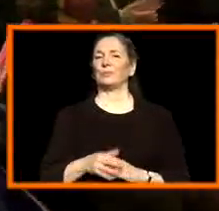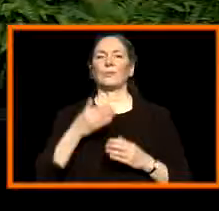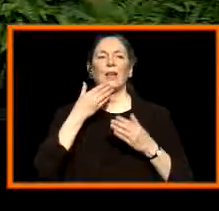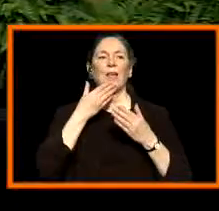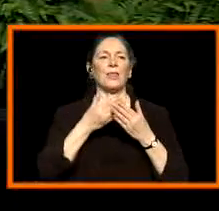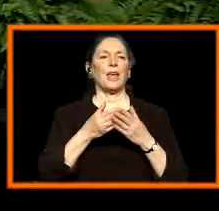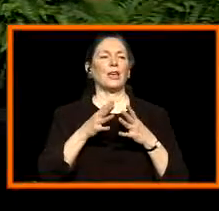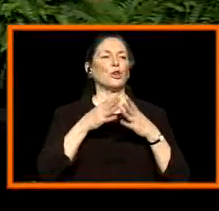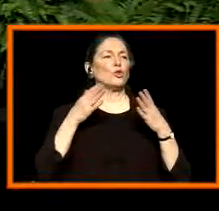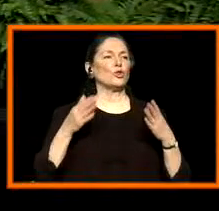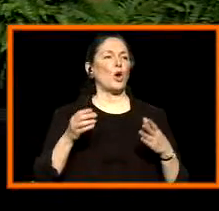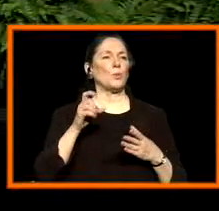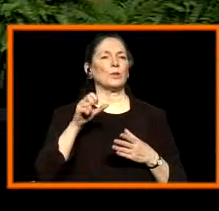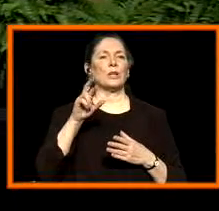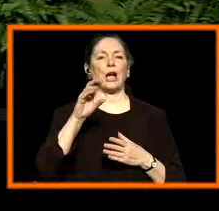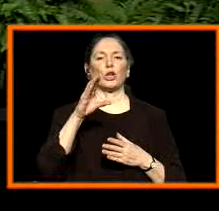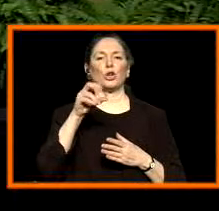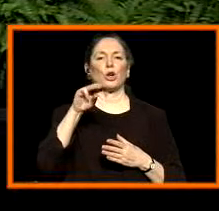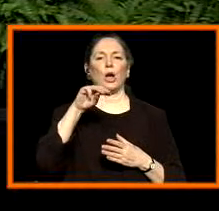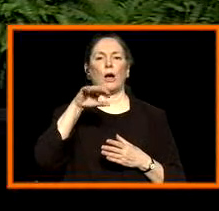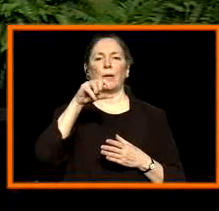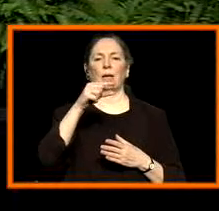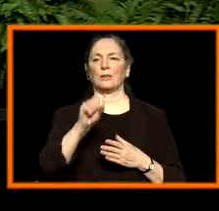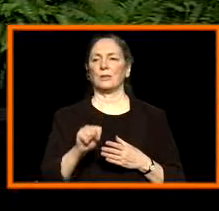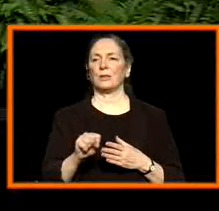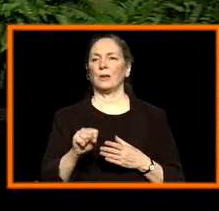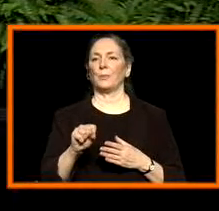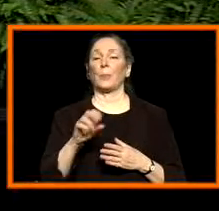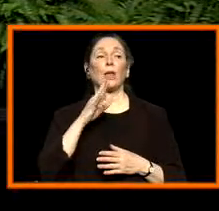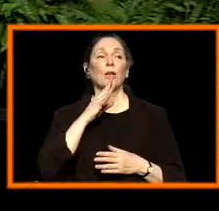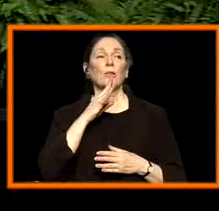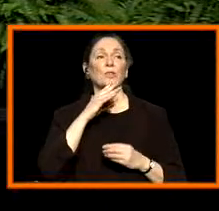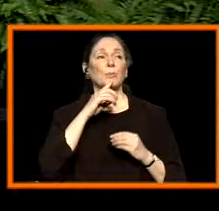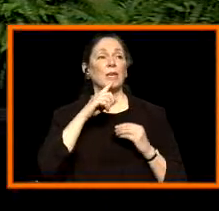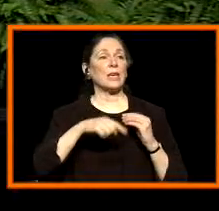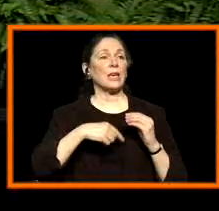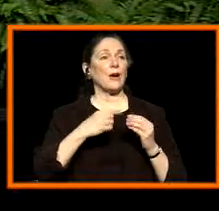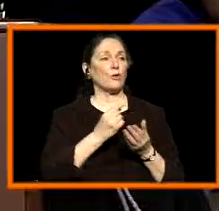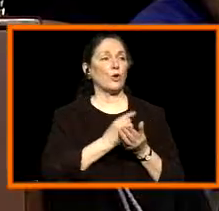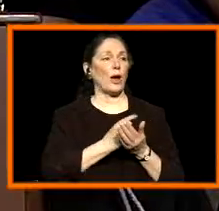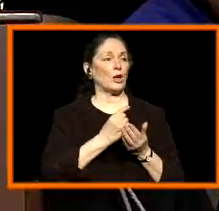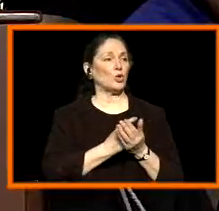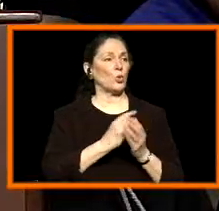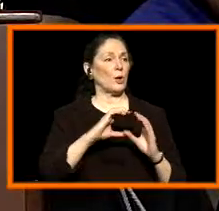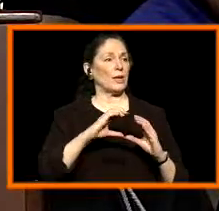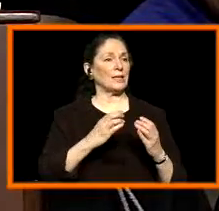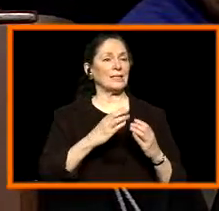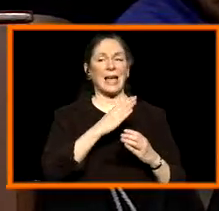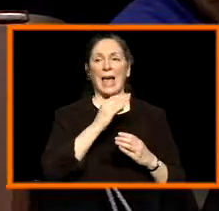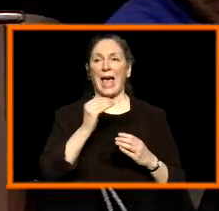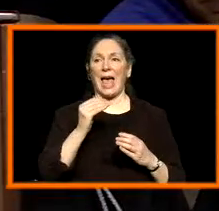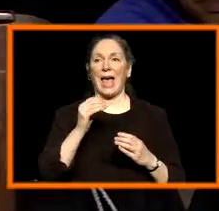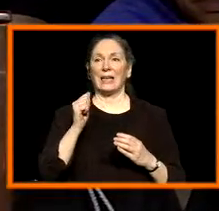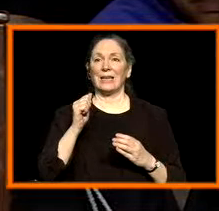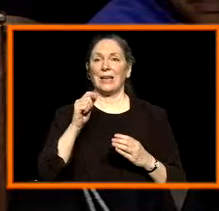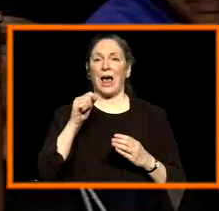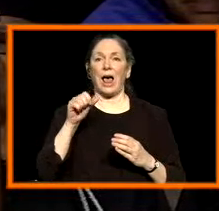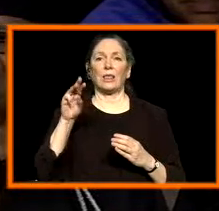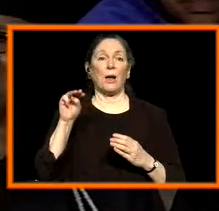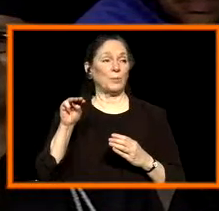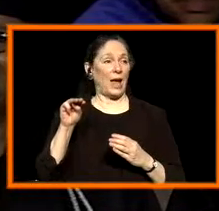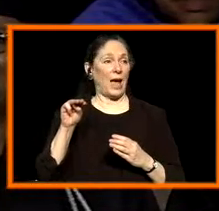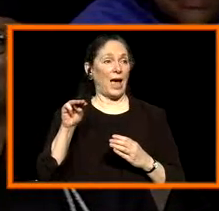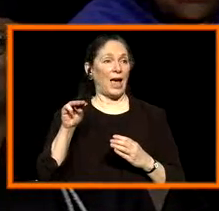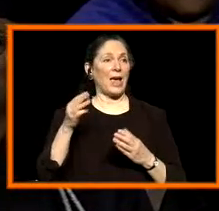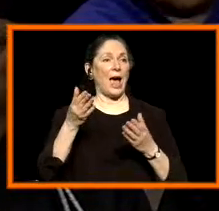Thank you so much, Dr. Cummings. And speaking of graduates and alumni,